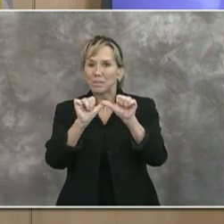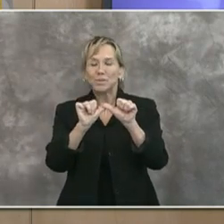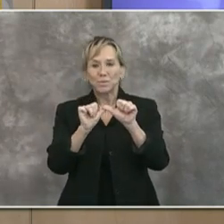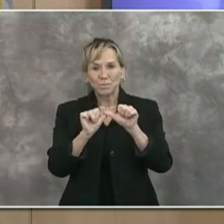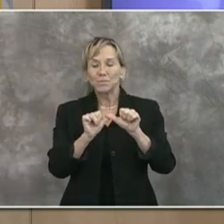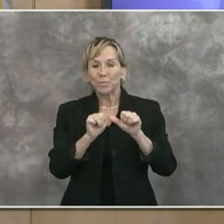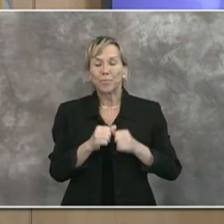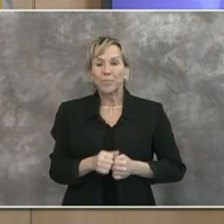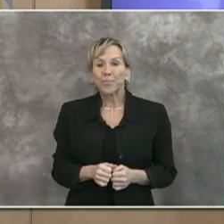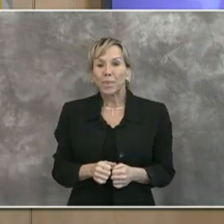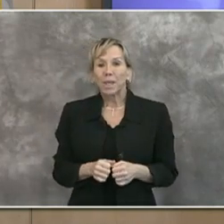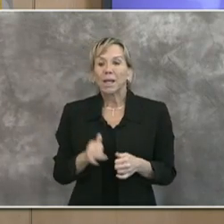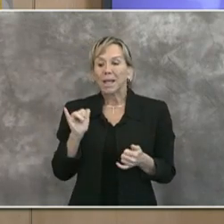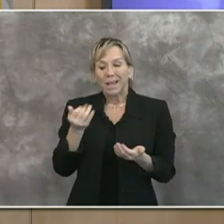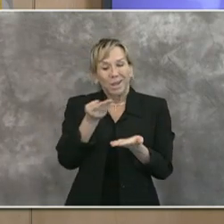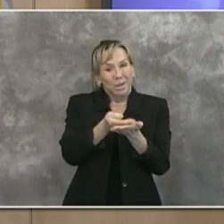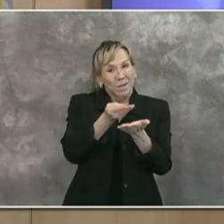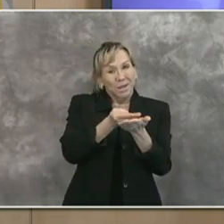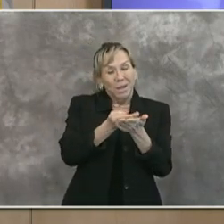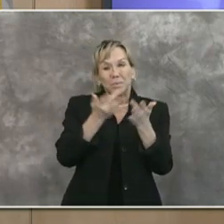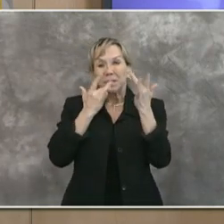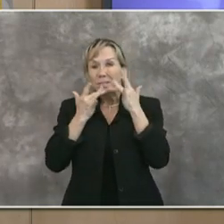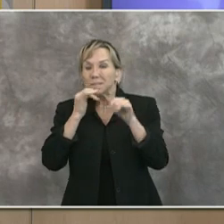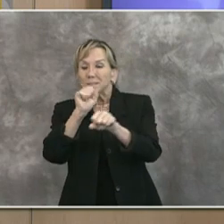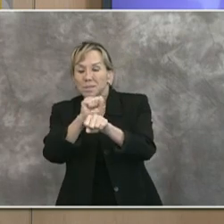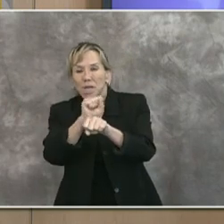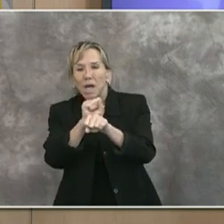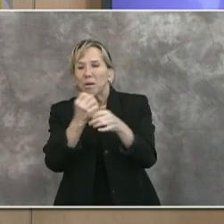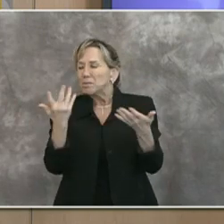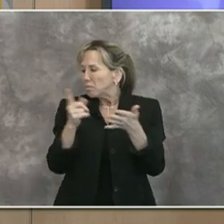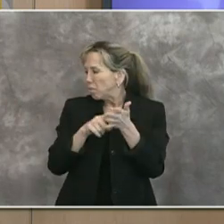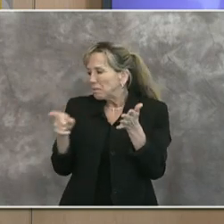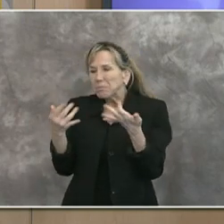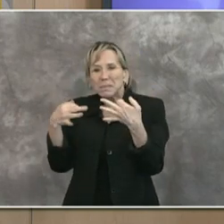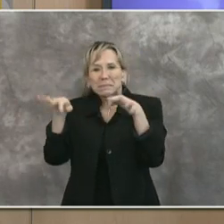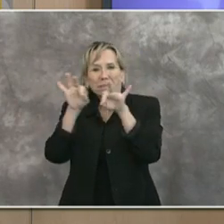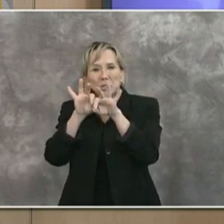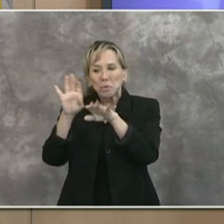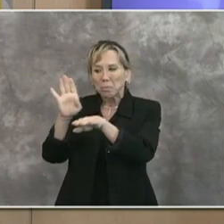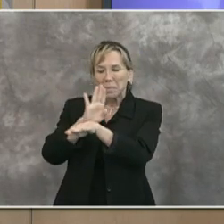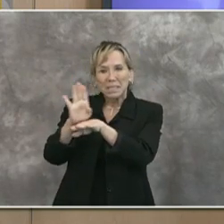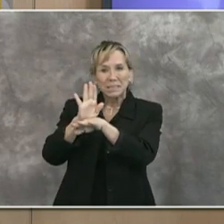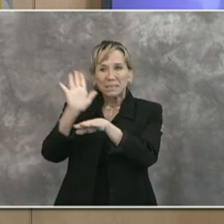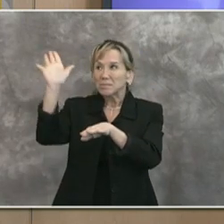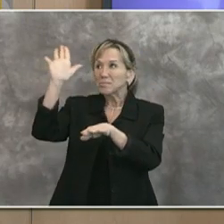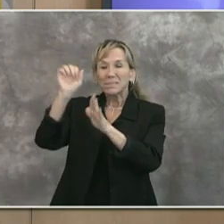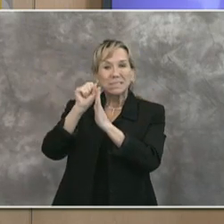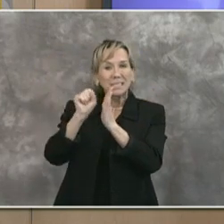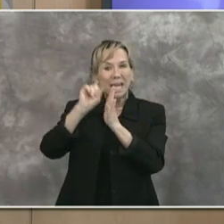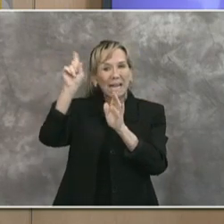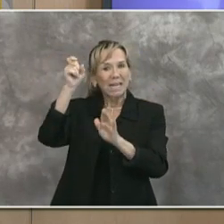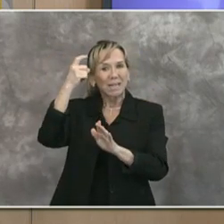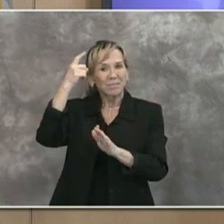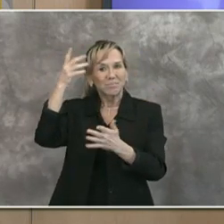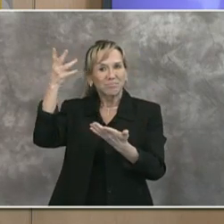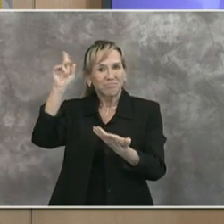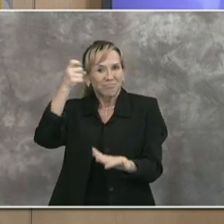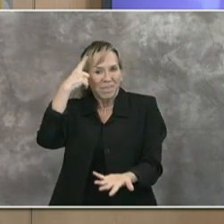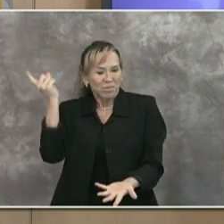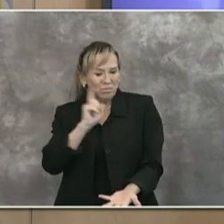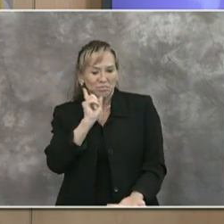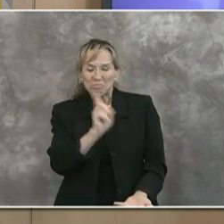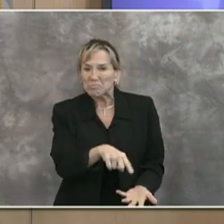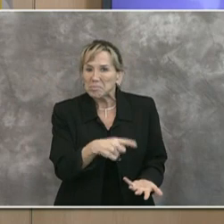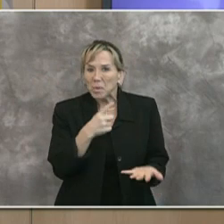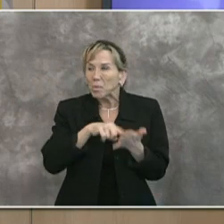as it relates to the economy and jobs and what is essential businesses are guided and directed by the state of California. The governor has said he thinks we are